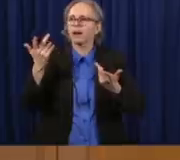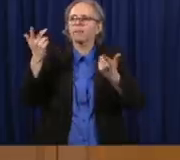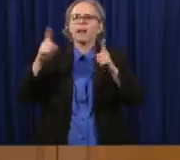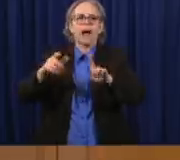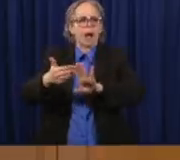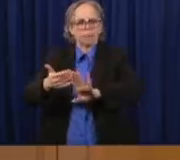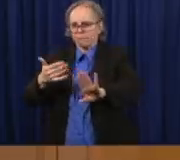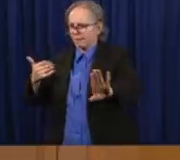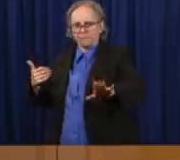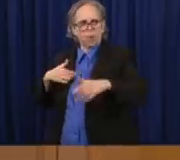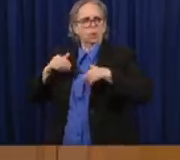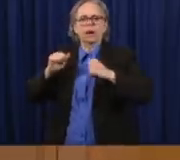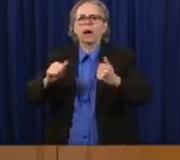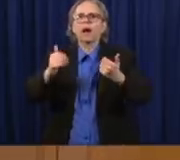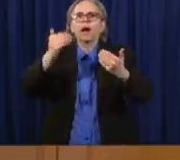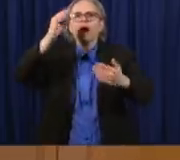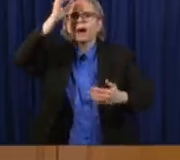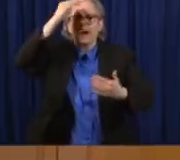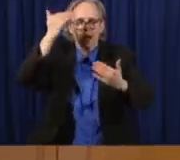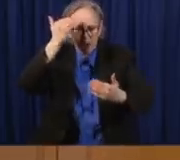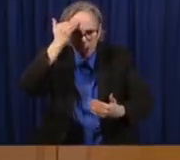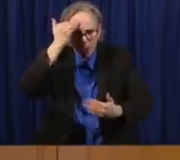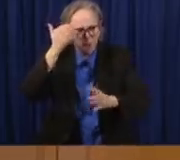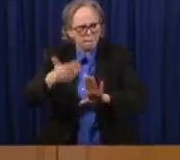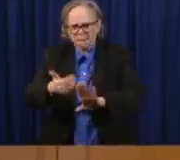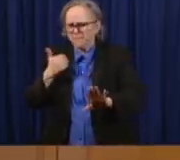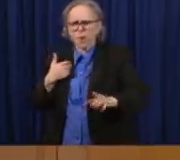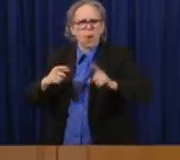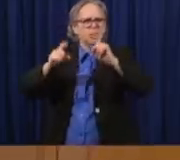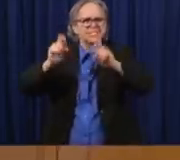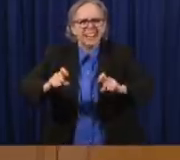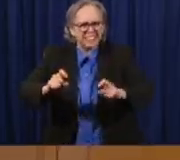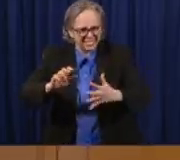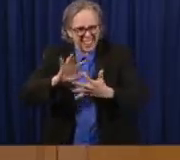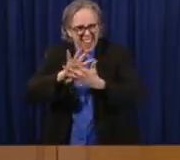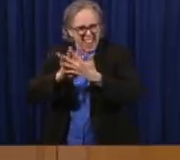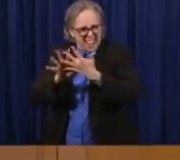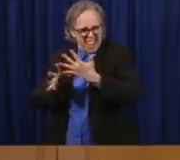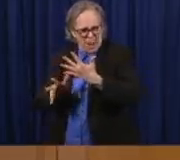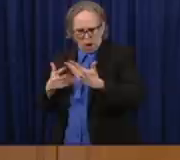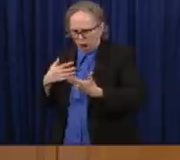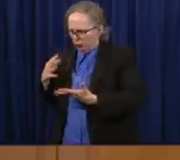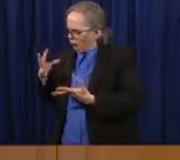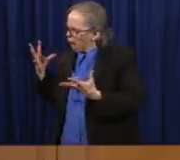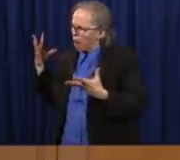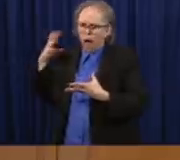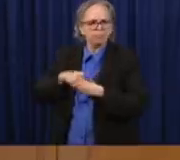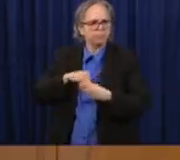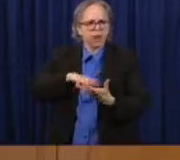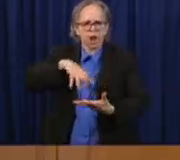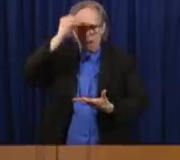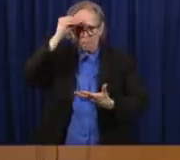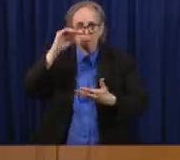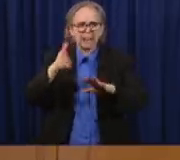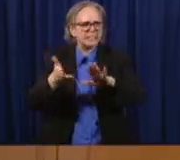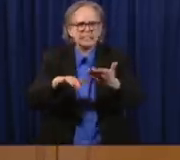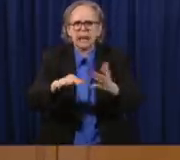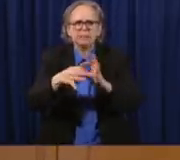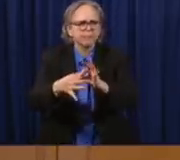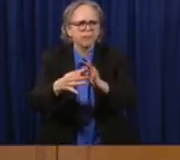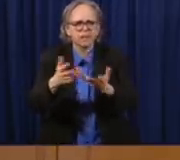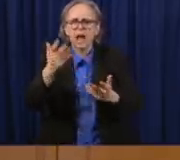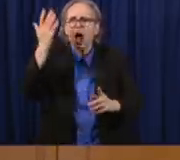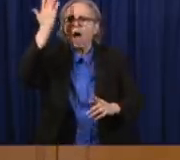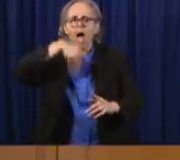There are studies and ways you can do that. And we'll learn a lot more even about deaths that might not have been attributed. So